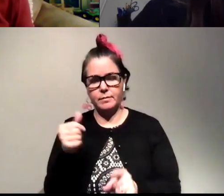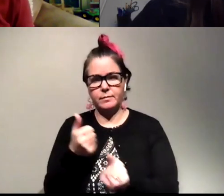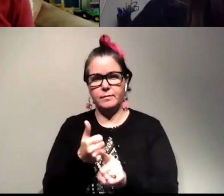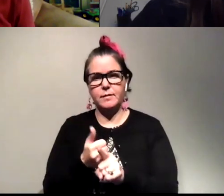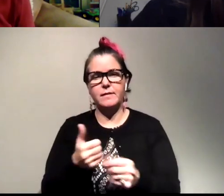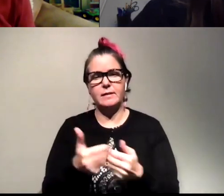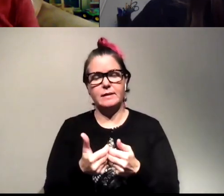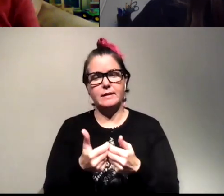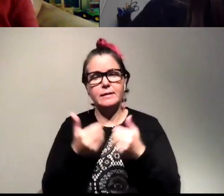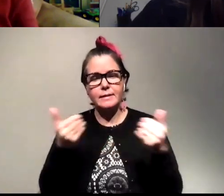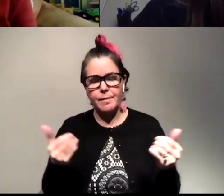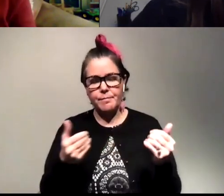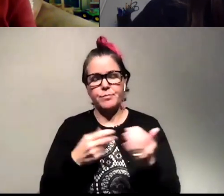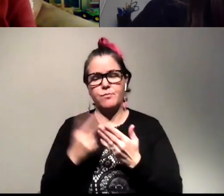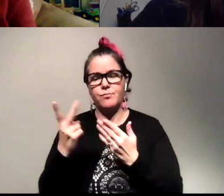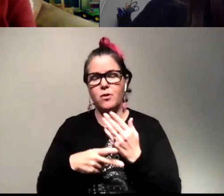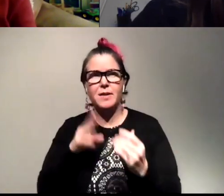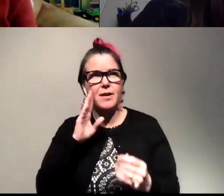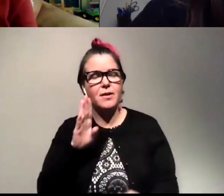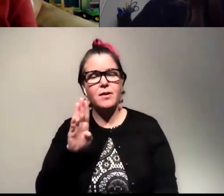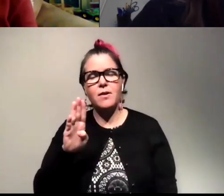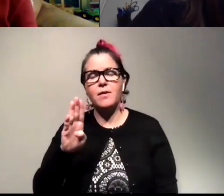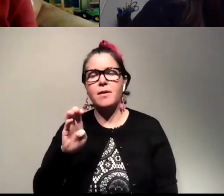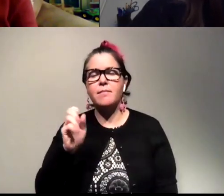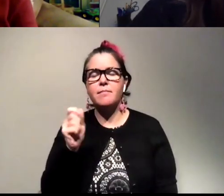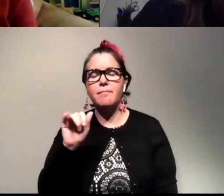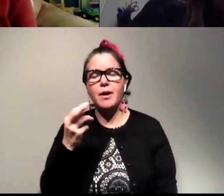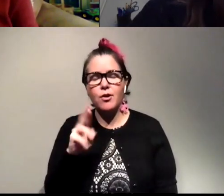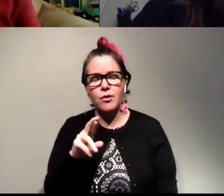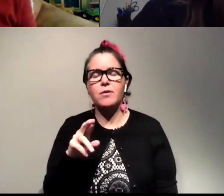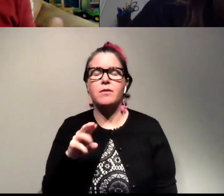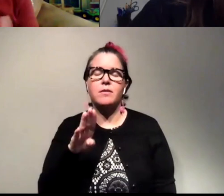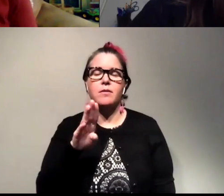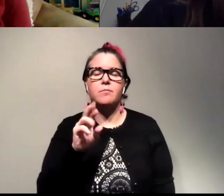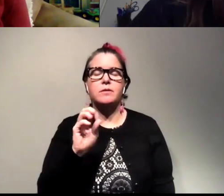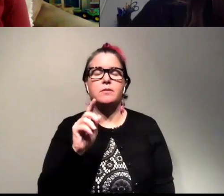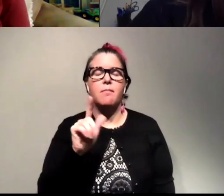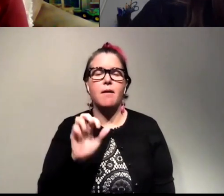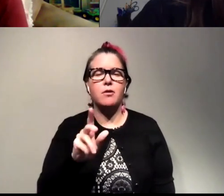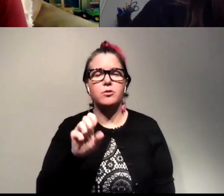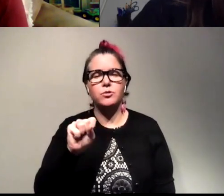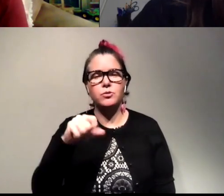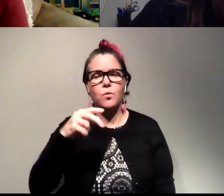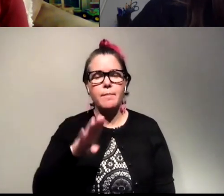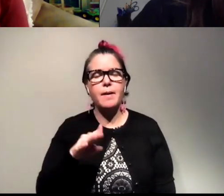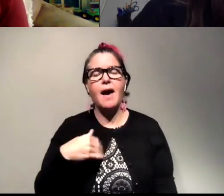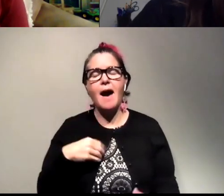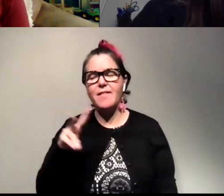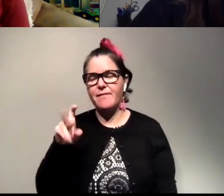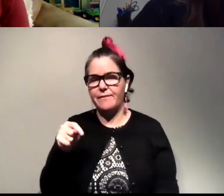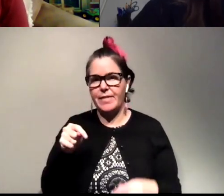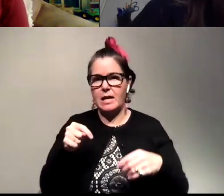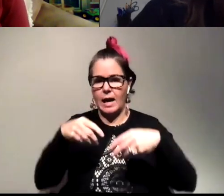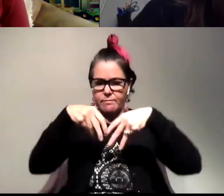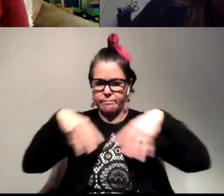separate programs. I know, like Bayer and Bristol Myers Squibb, they have sort of a veterinary branch,